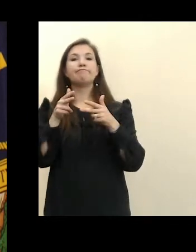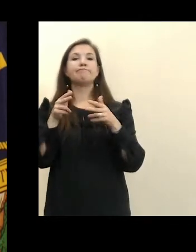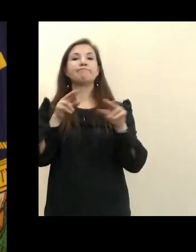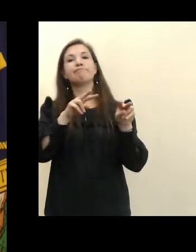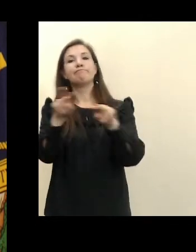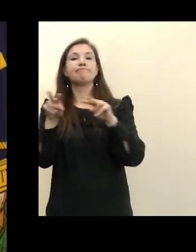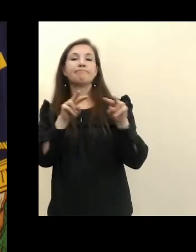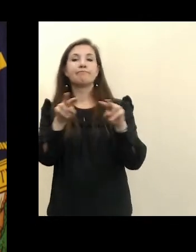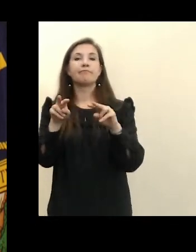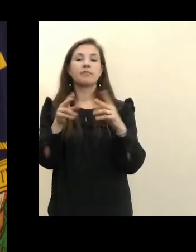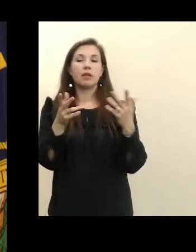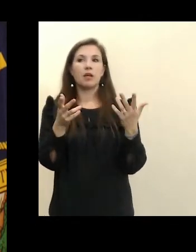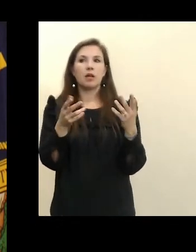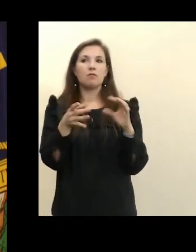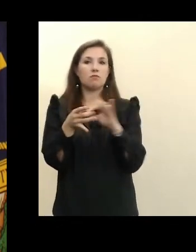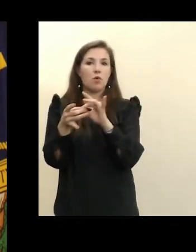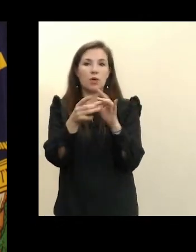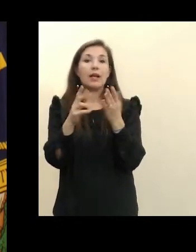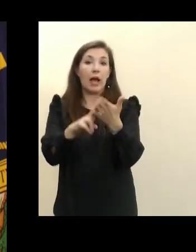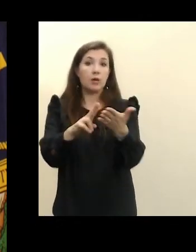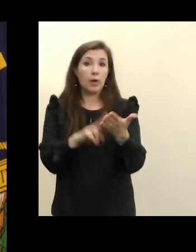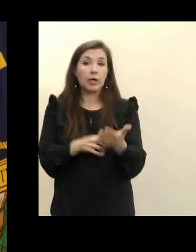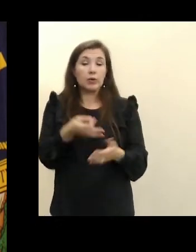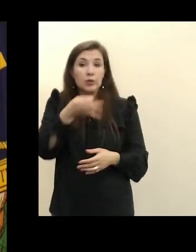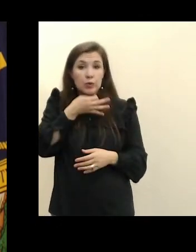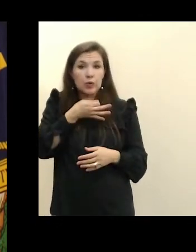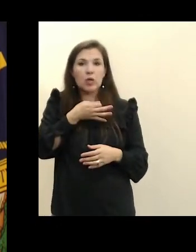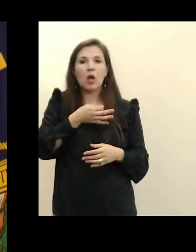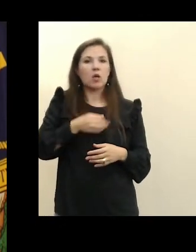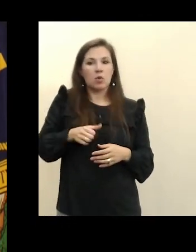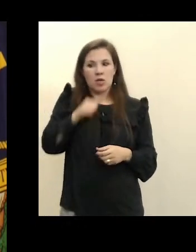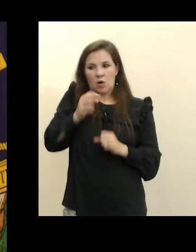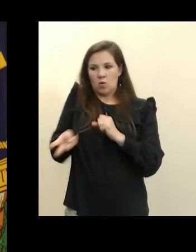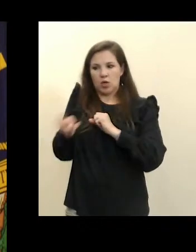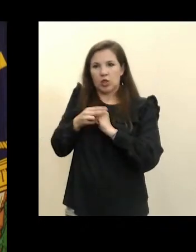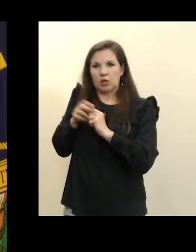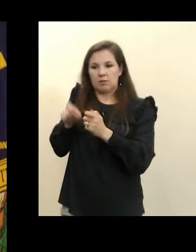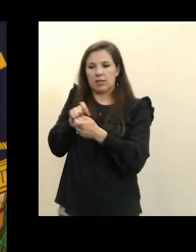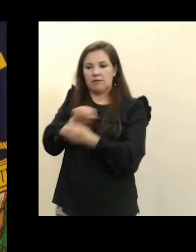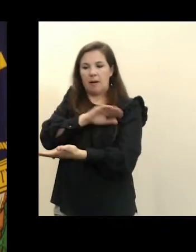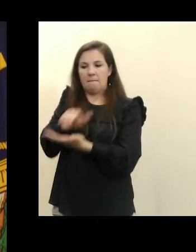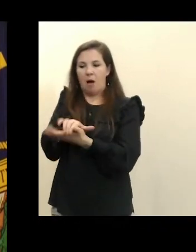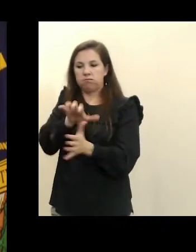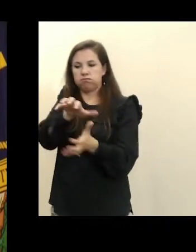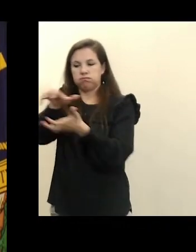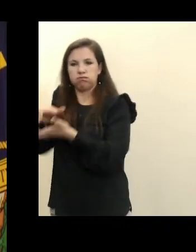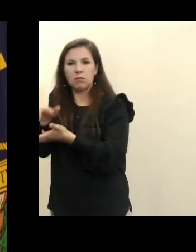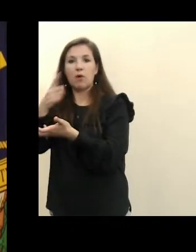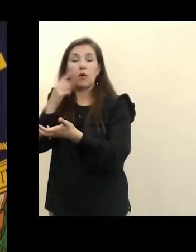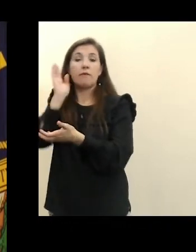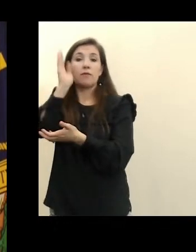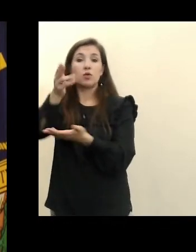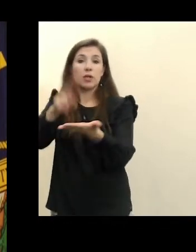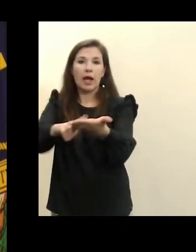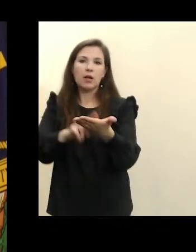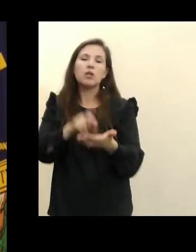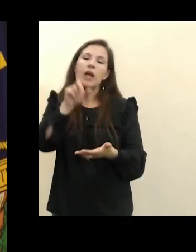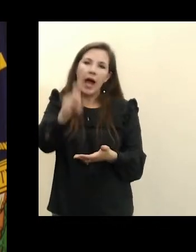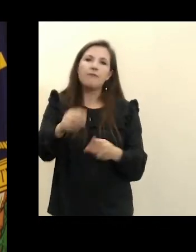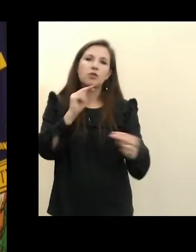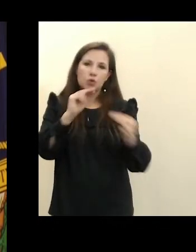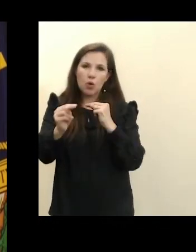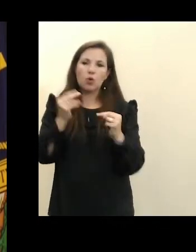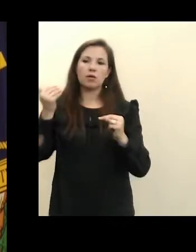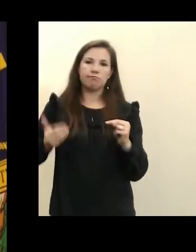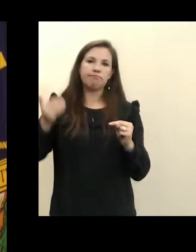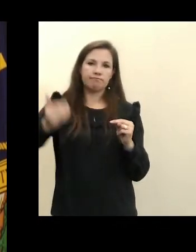and while we don't put set amount aside in the budget for future contracts because they have to be negotiated, we do know